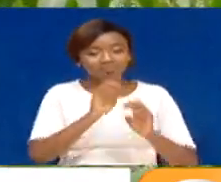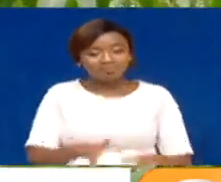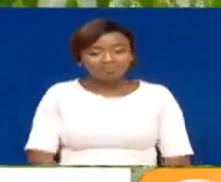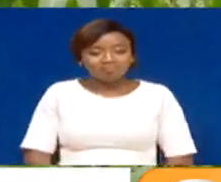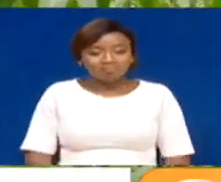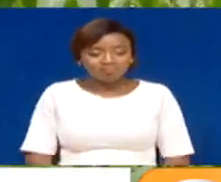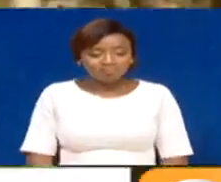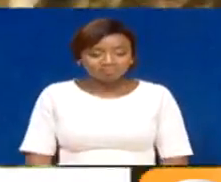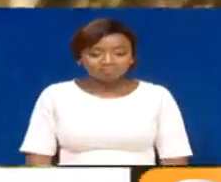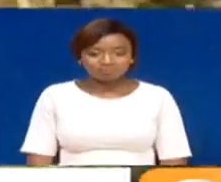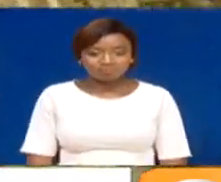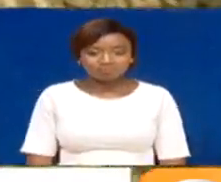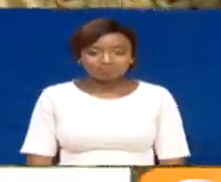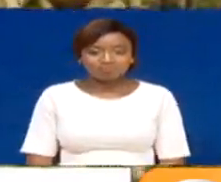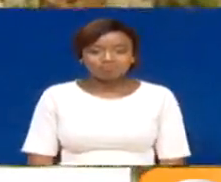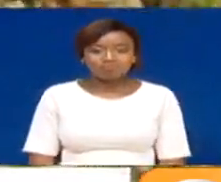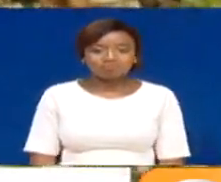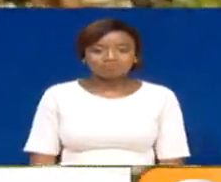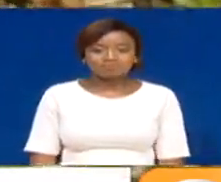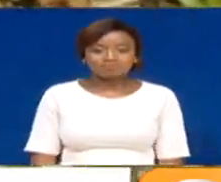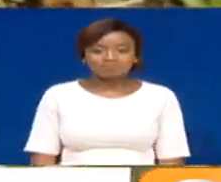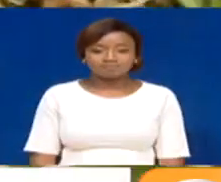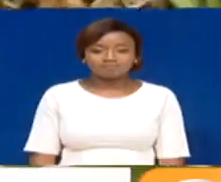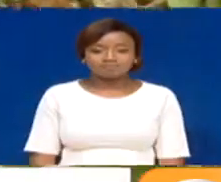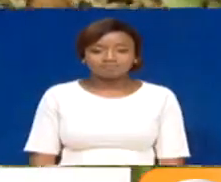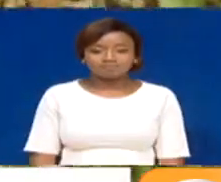Laura Otieno, Citizen TV, Kisumu.